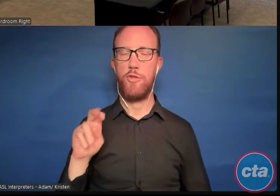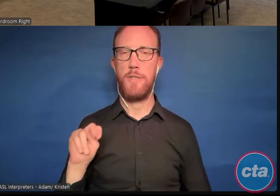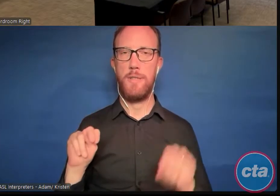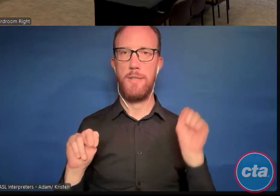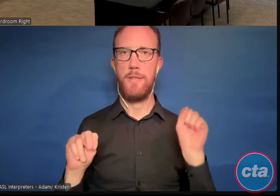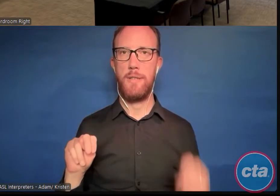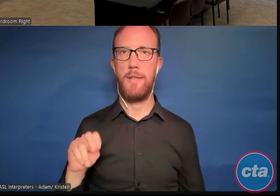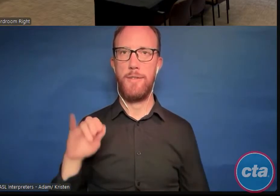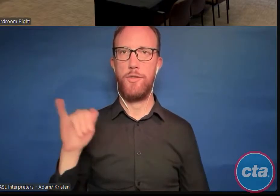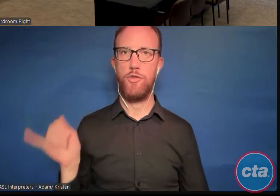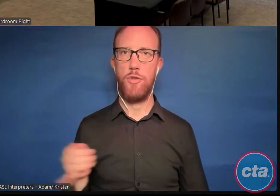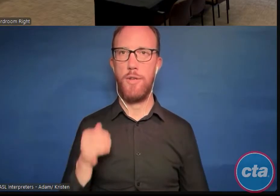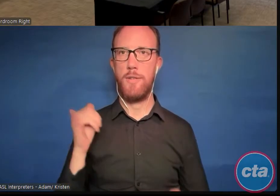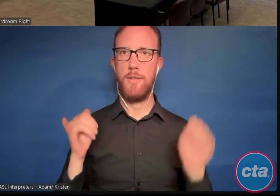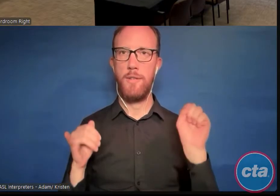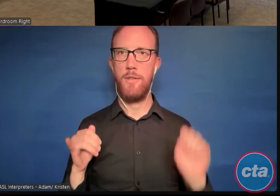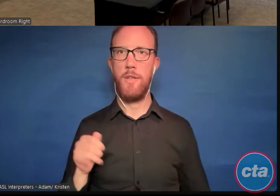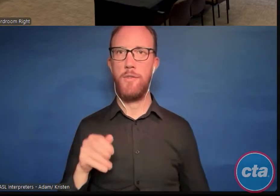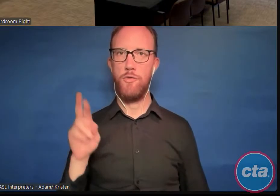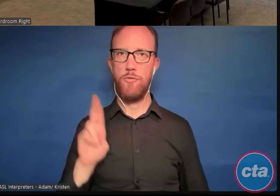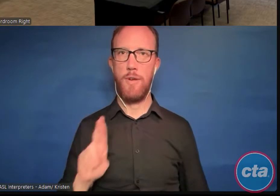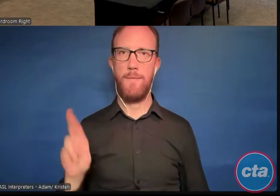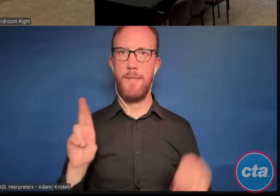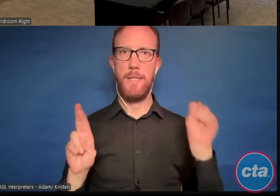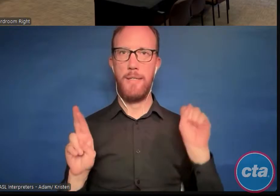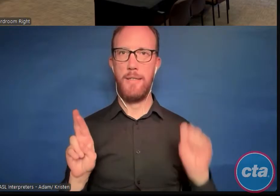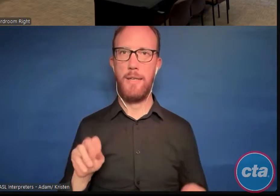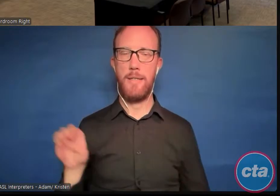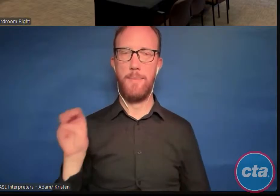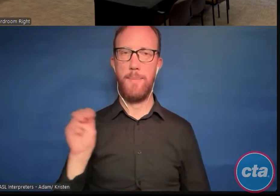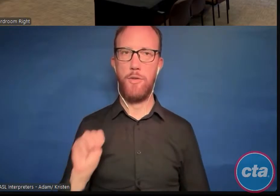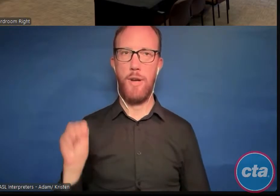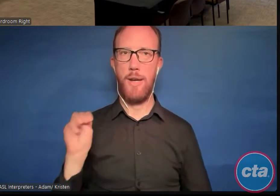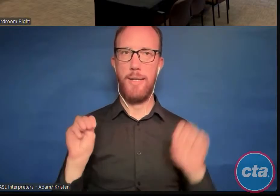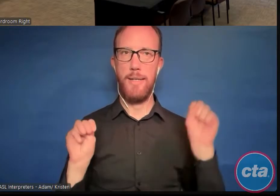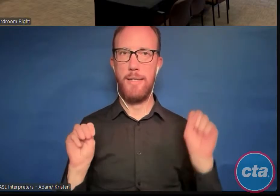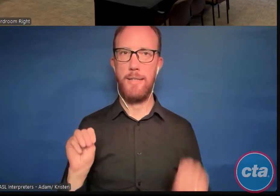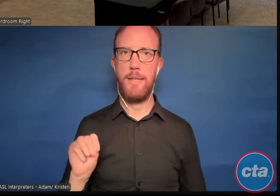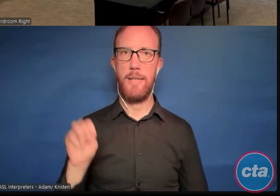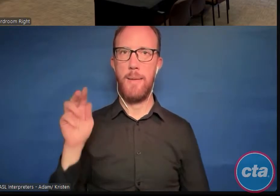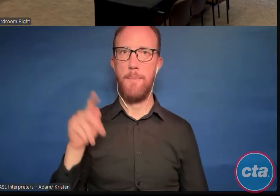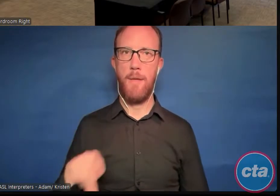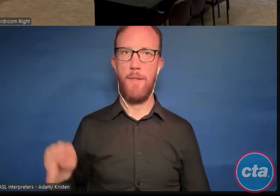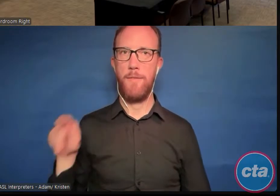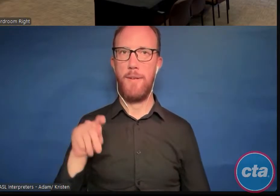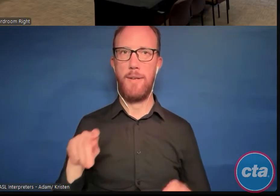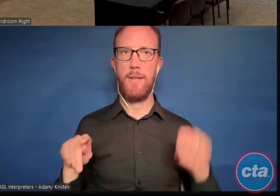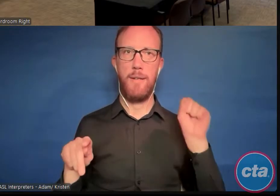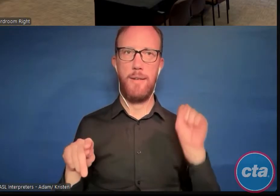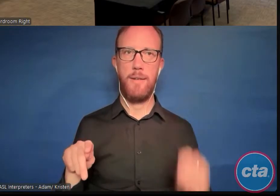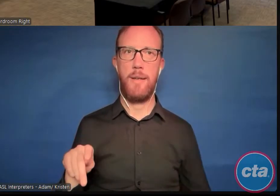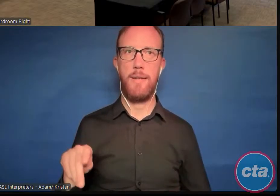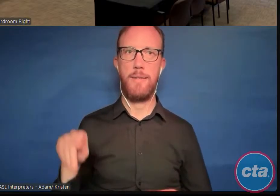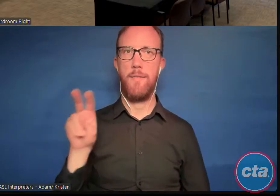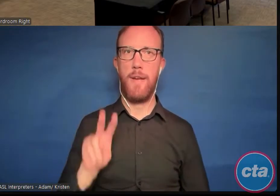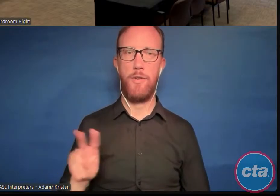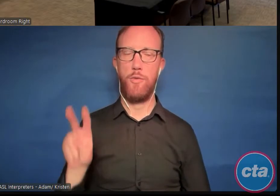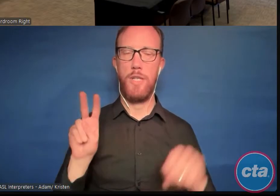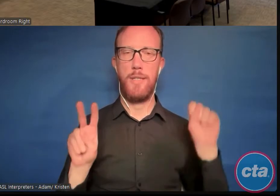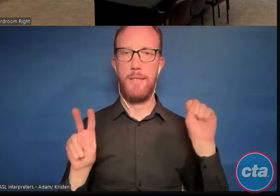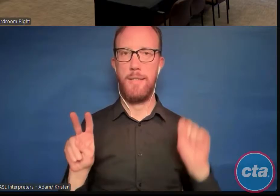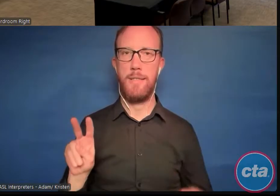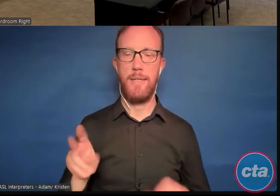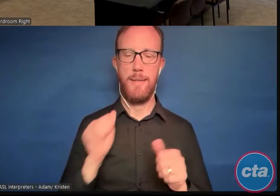Rob Johnson, Yes. Chairperson Raby, Yes. Ryan McCray, Yes. Caroline Pavlovic, Yes. Scott Vanderwill. Yes.